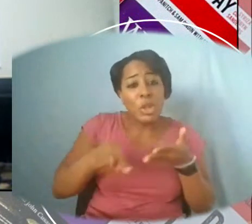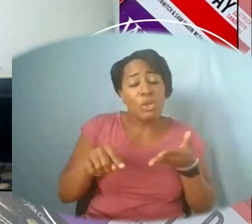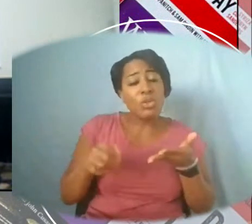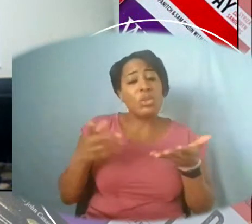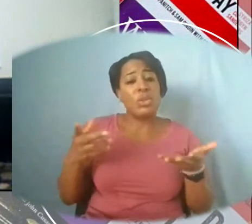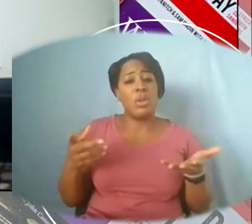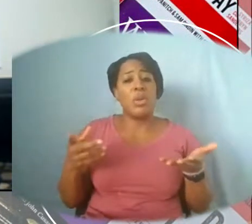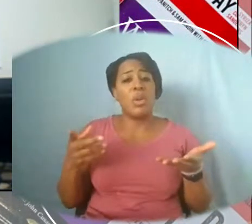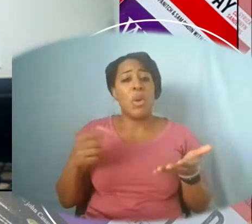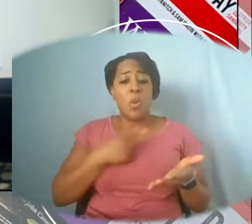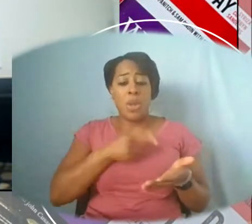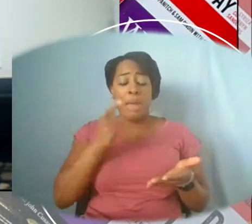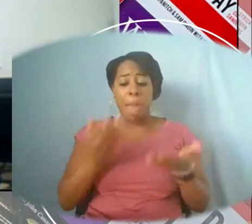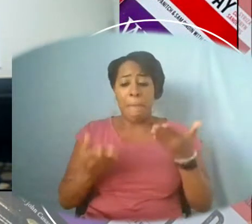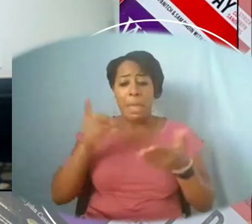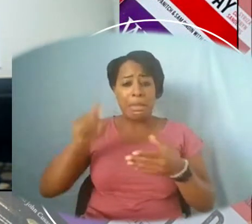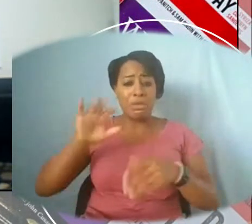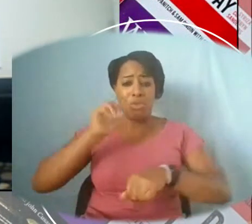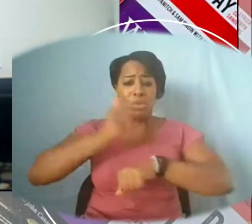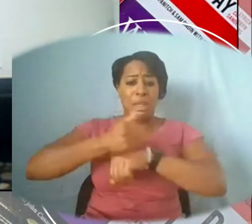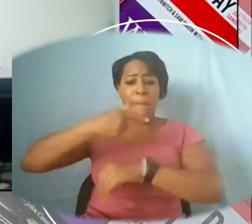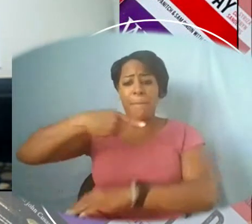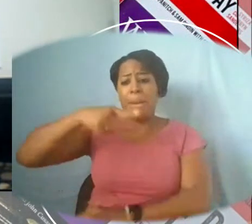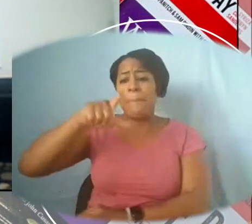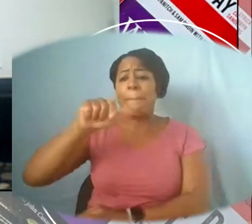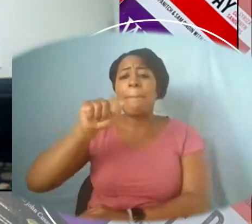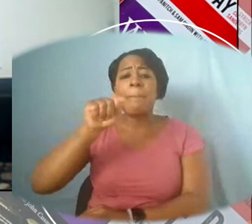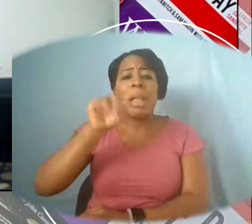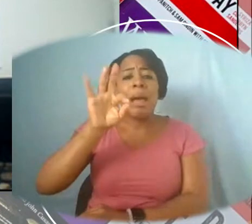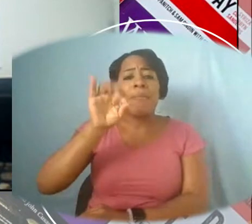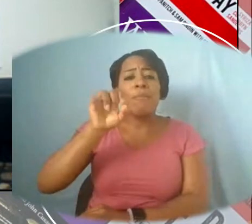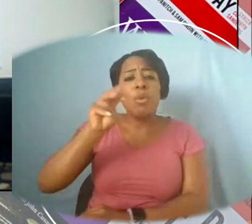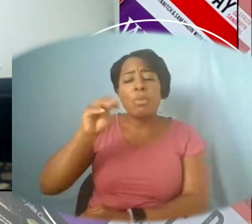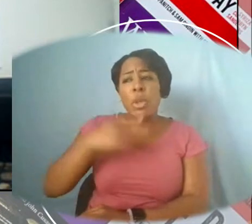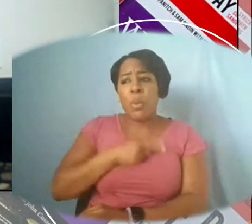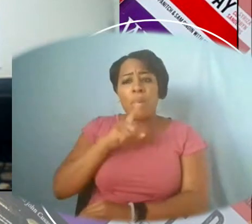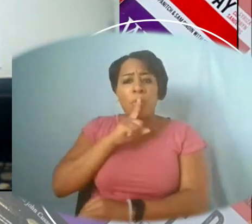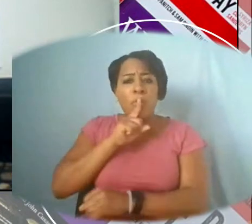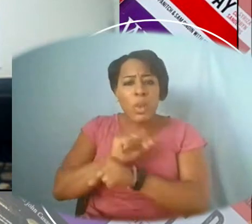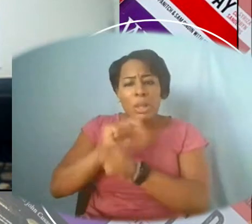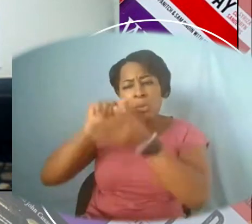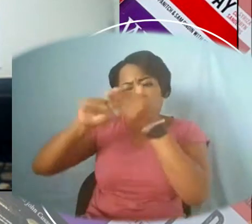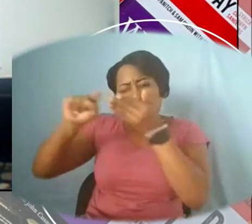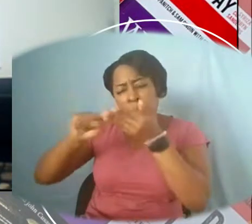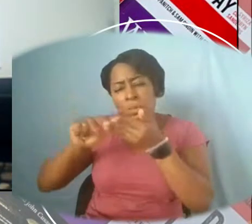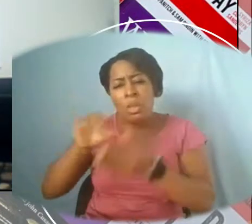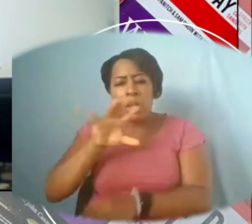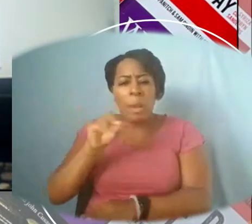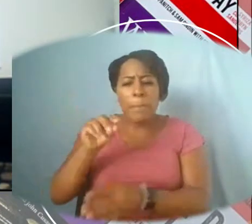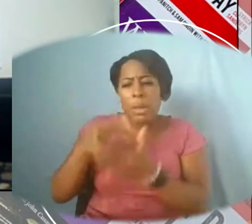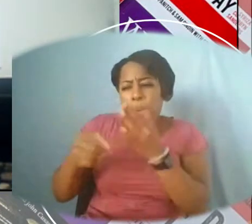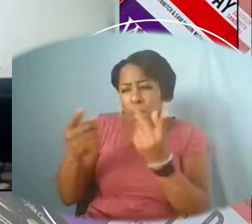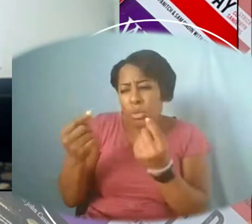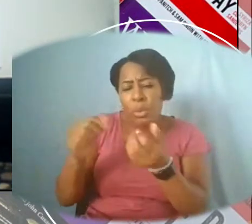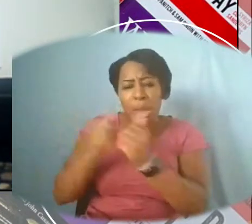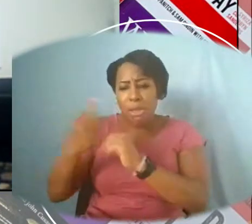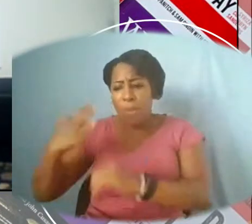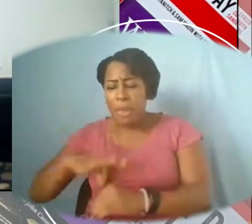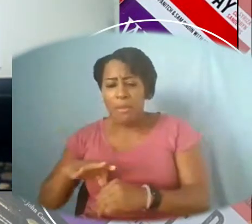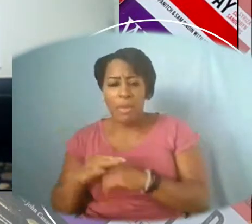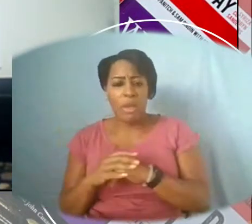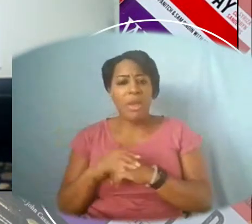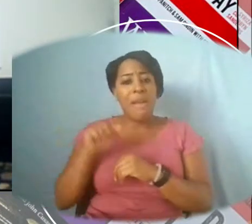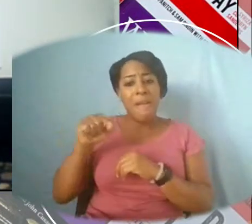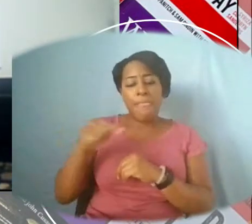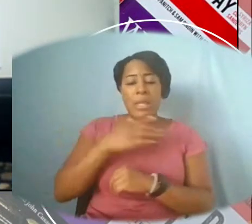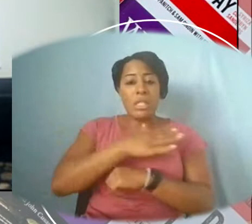create a platform to where we really look into what companies are doing what and how they are benefited. But this country has always benefited from